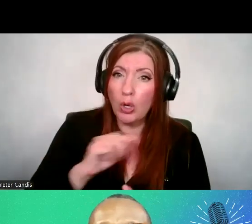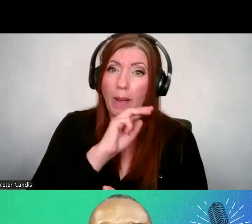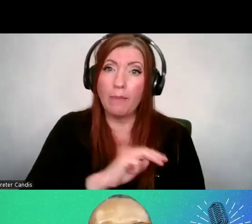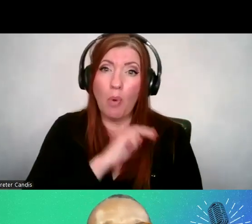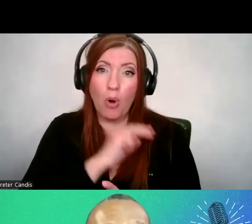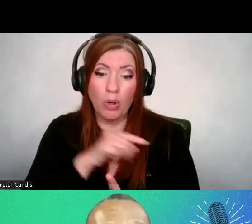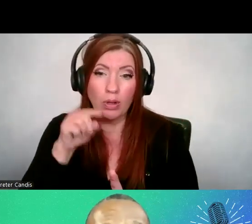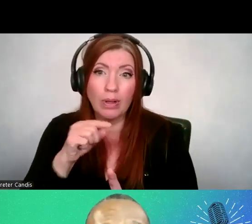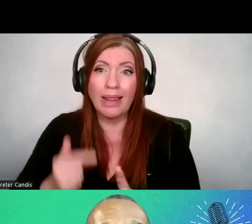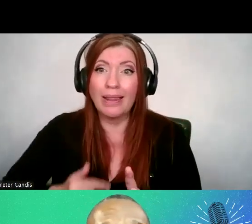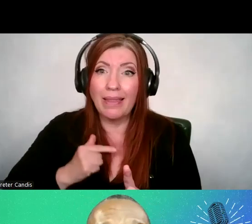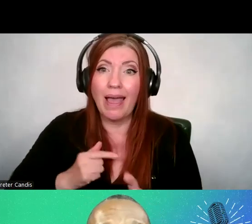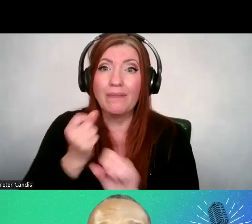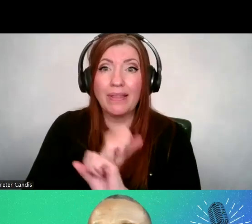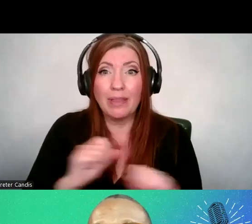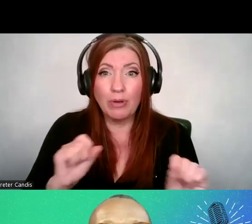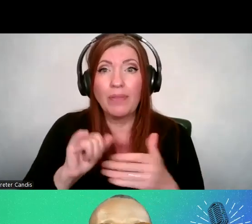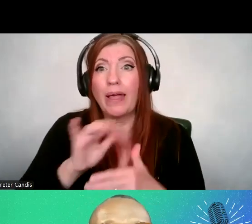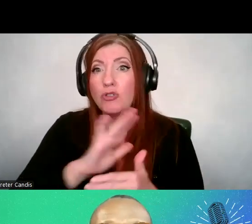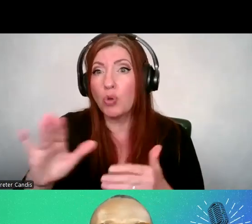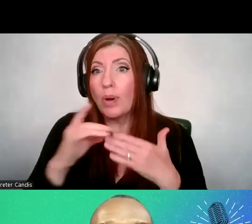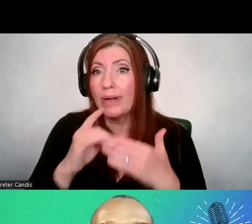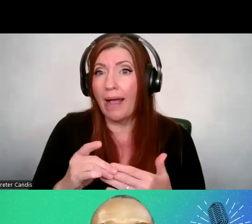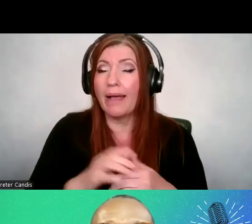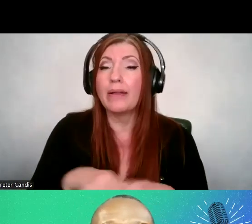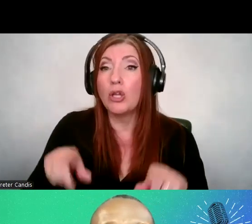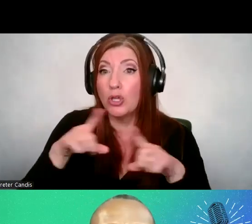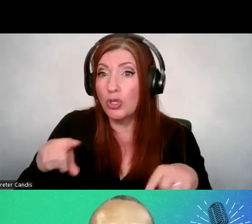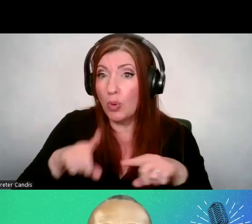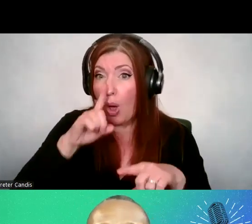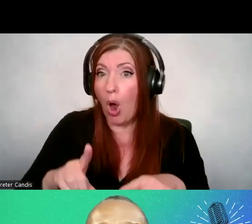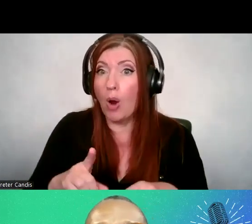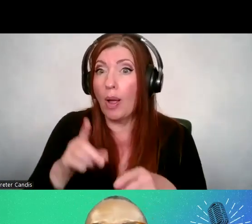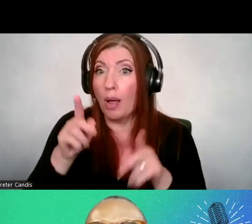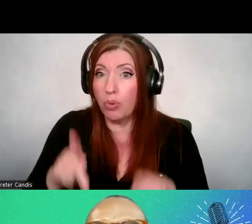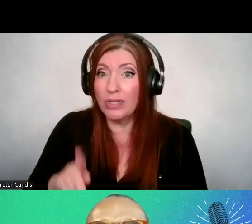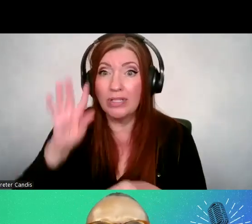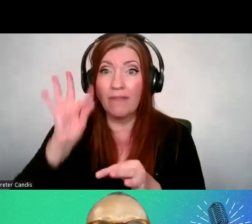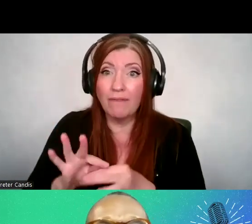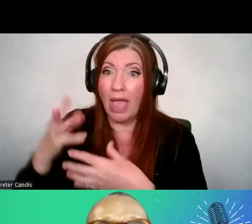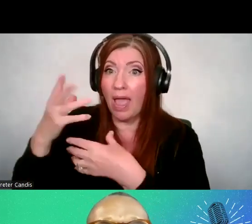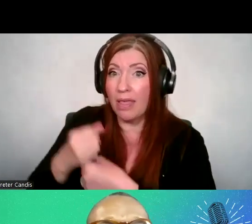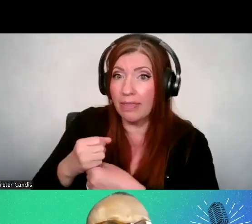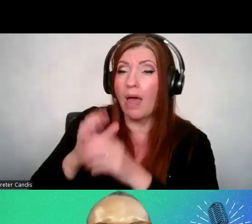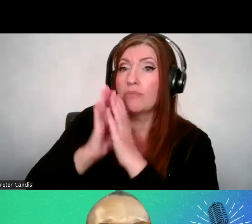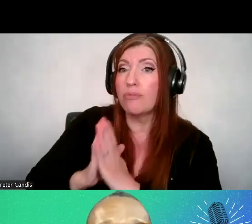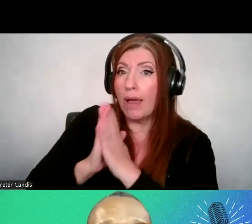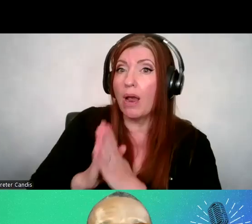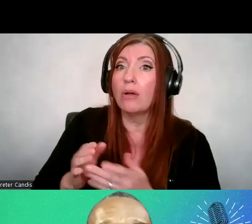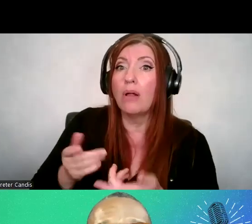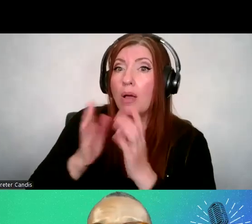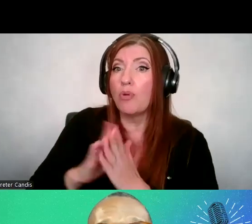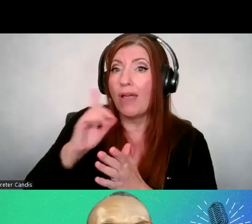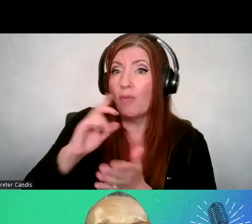and liberty. Let that be your guide. If you are a person of faith, person of prayer, pray for truth, not